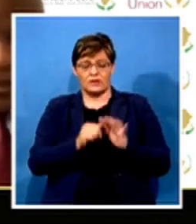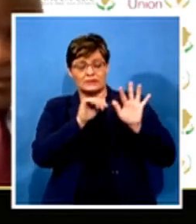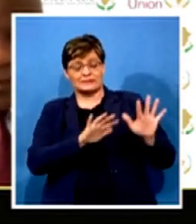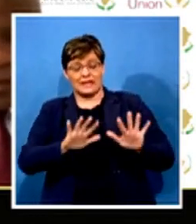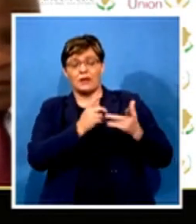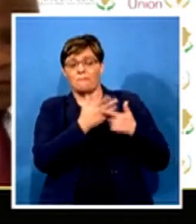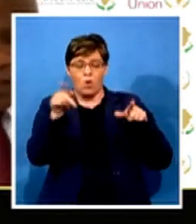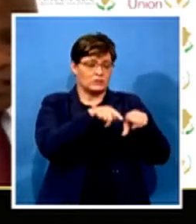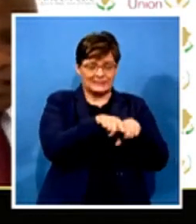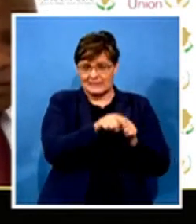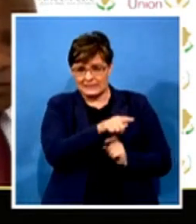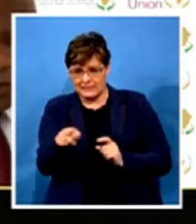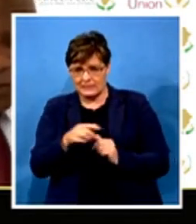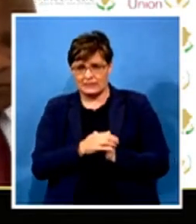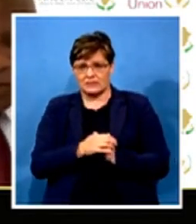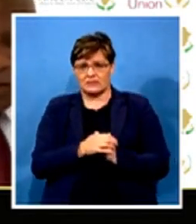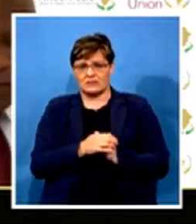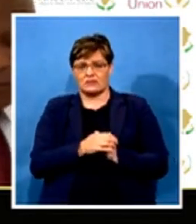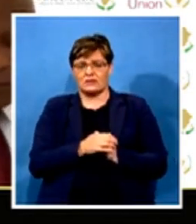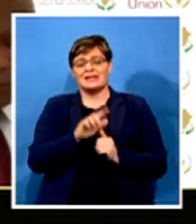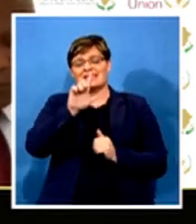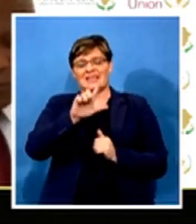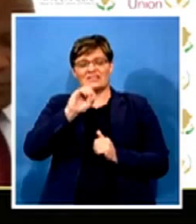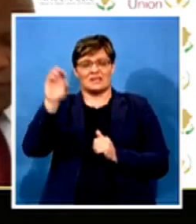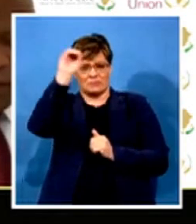is 70% of the testing, include South Africa,